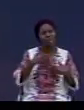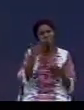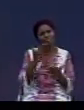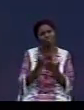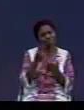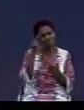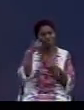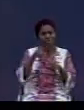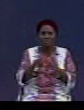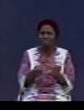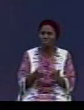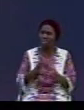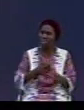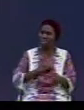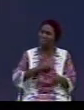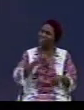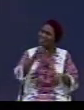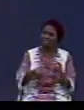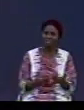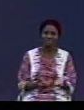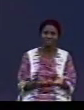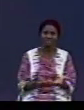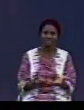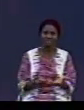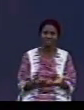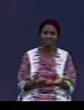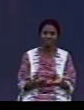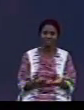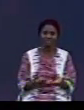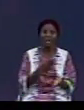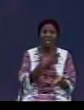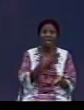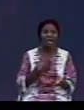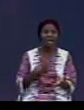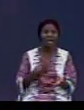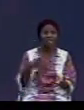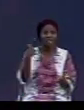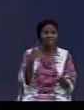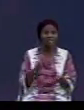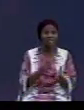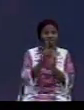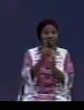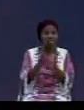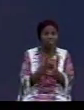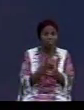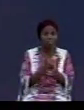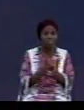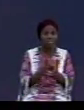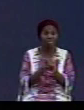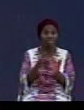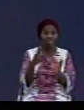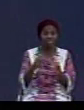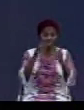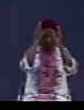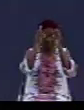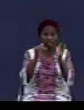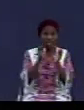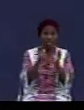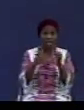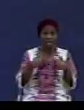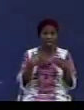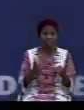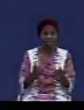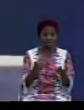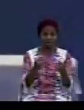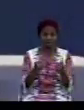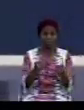I could not. And the moment of decision has now come that the Lord is